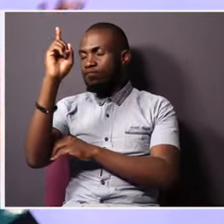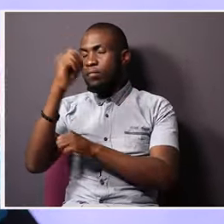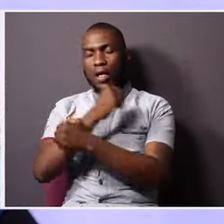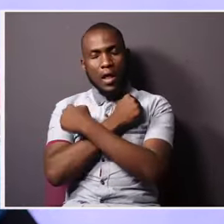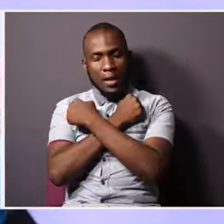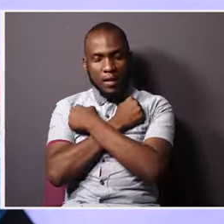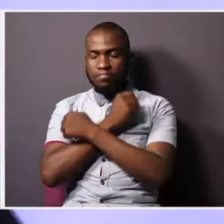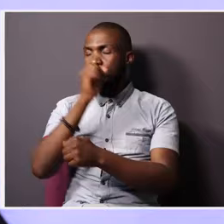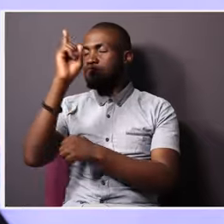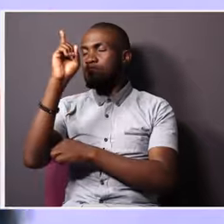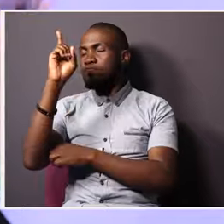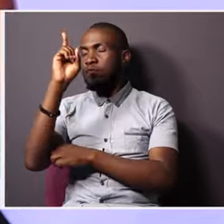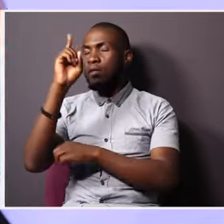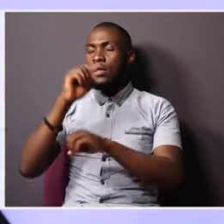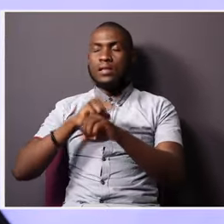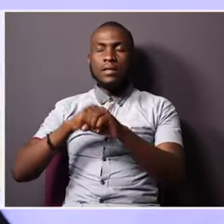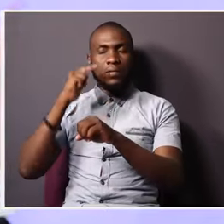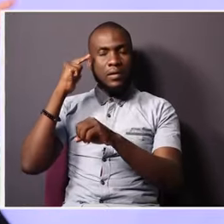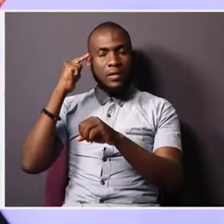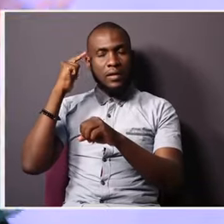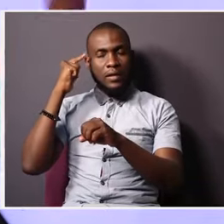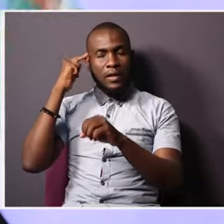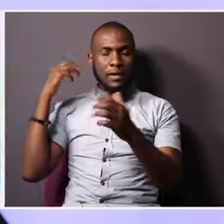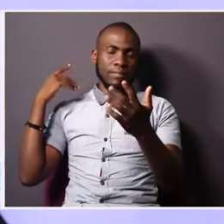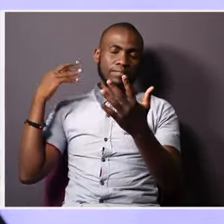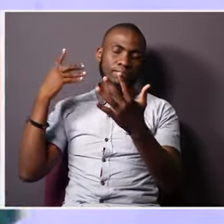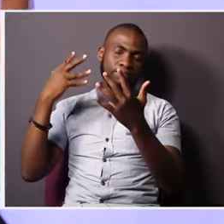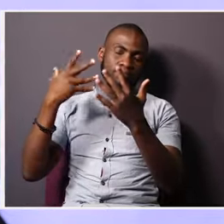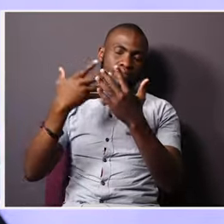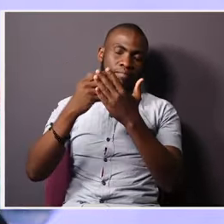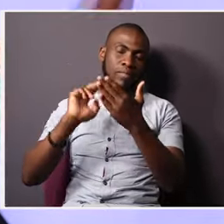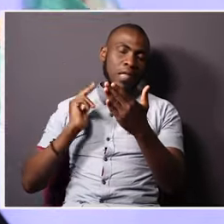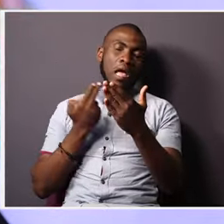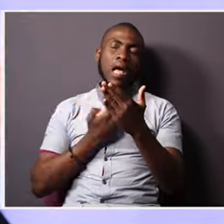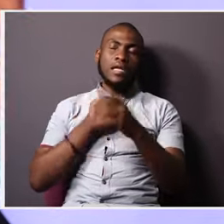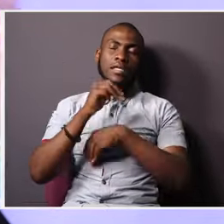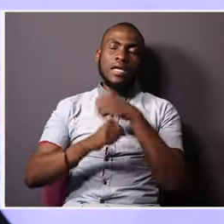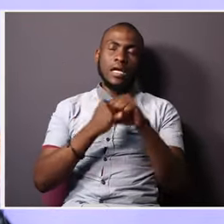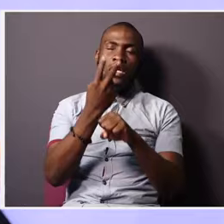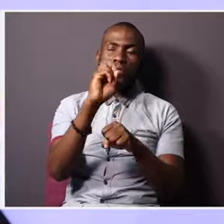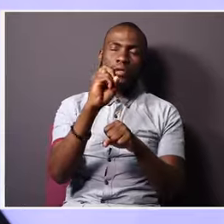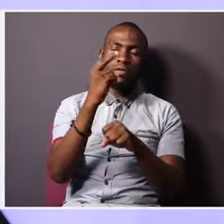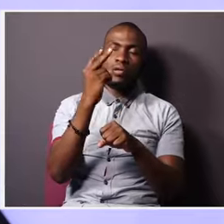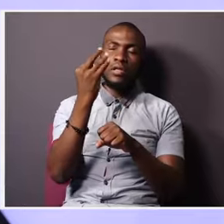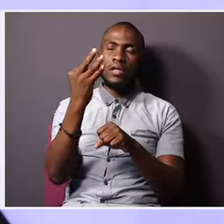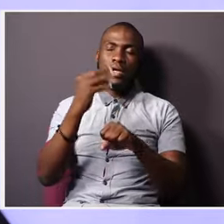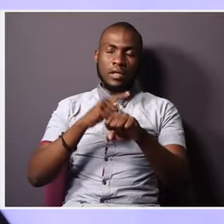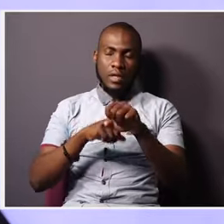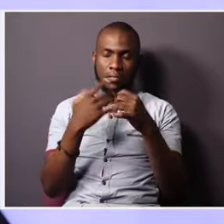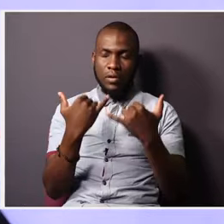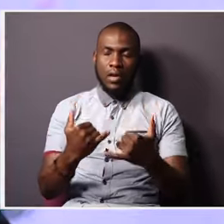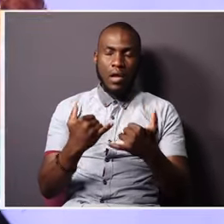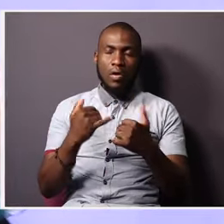is loving. And Lord, as we think about where you've brought us through the year 2023 up to this